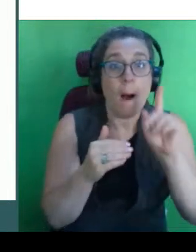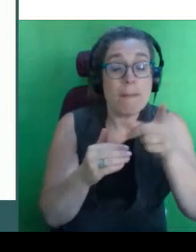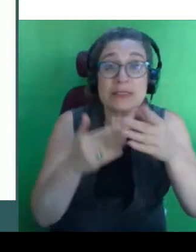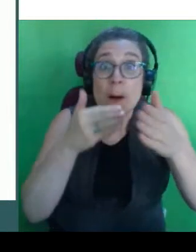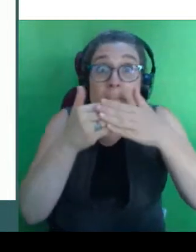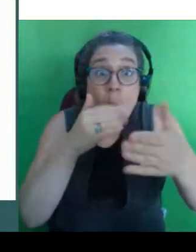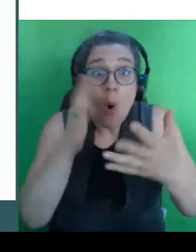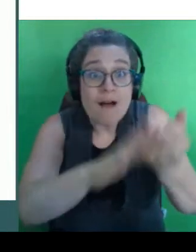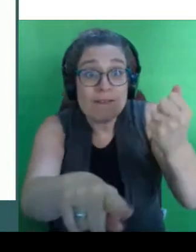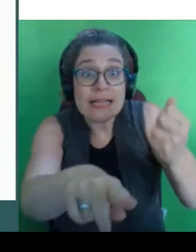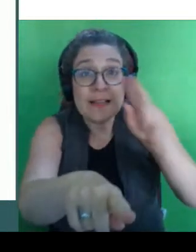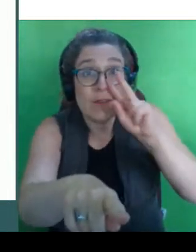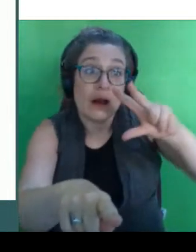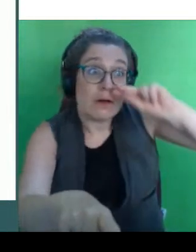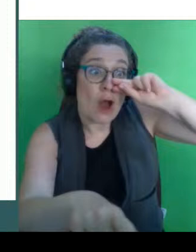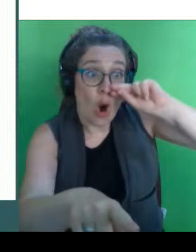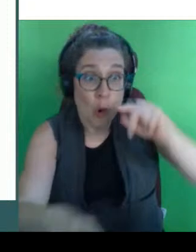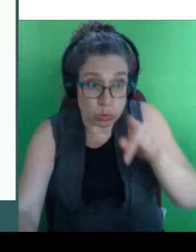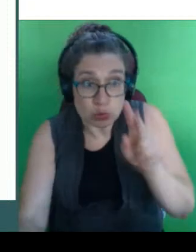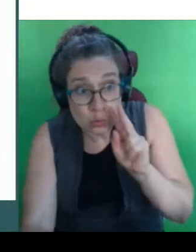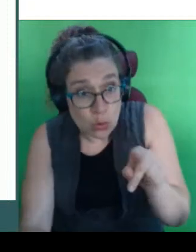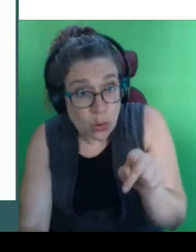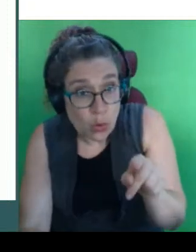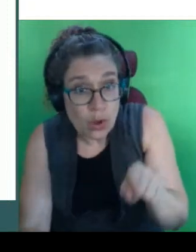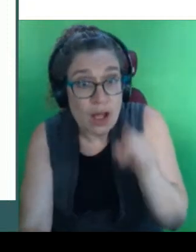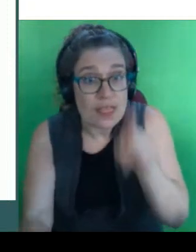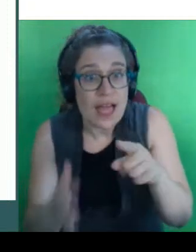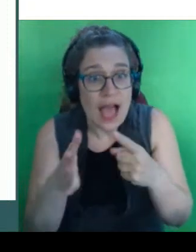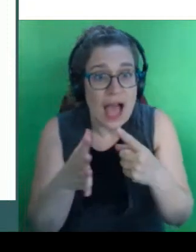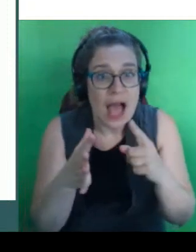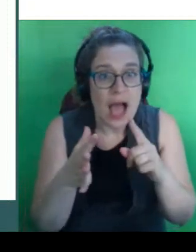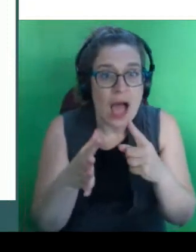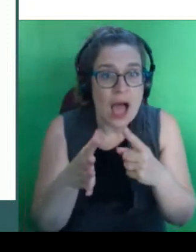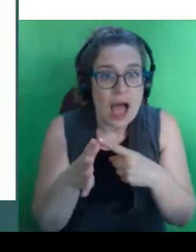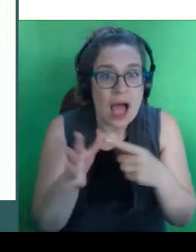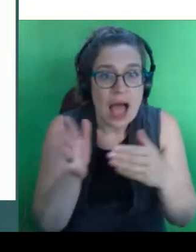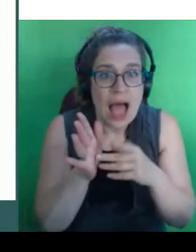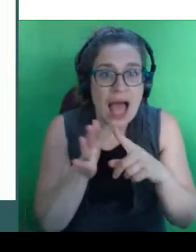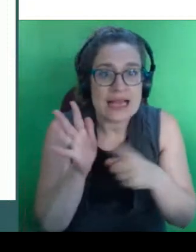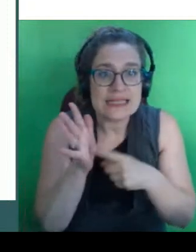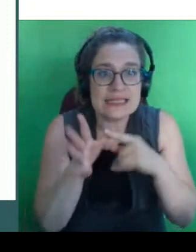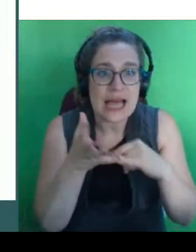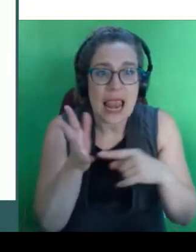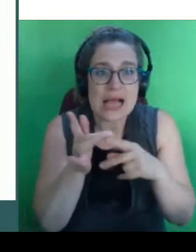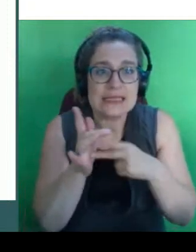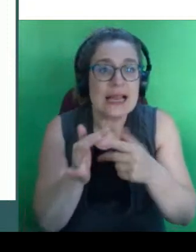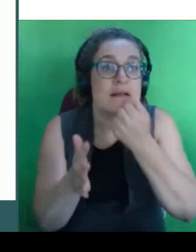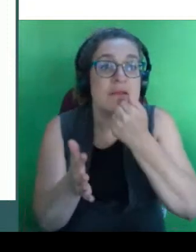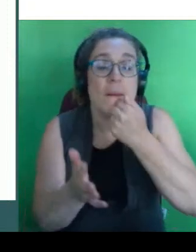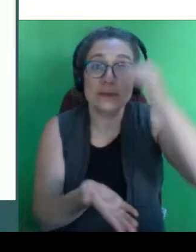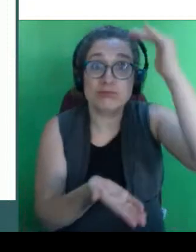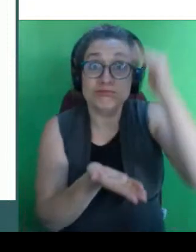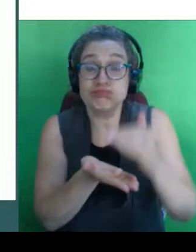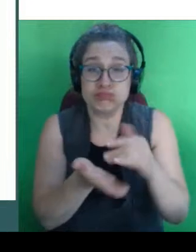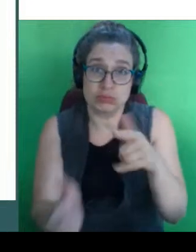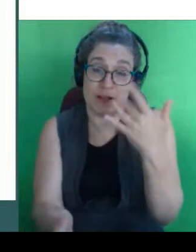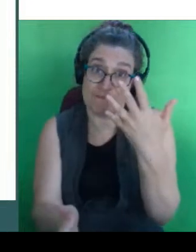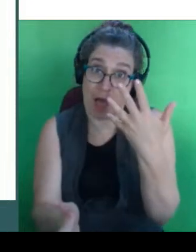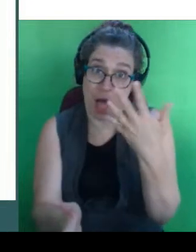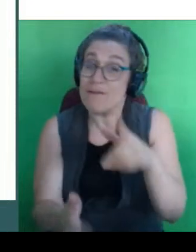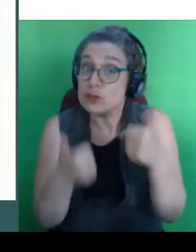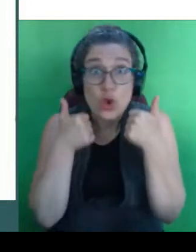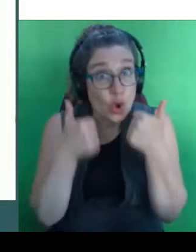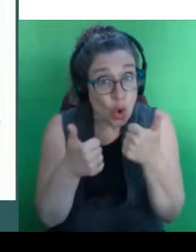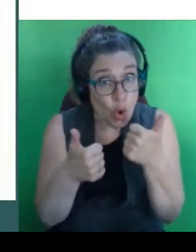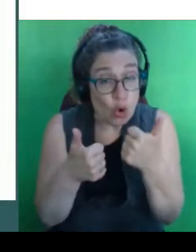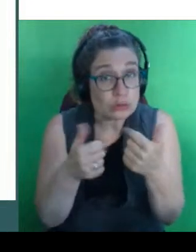column, azolastine. The number goes down to 5 if you use it twice a day. It's a good drug in the nose. And